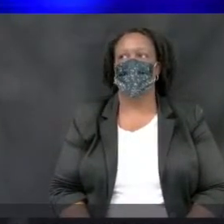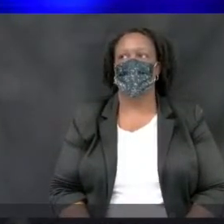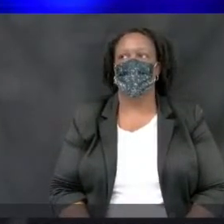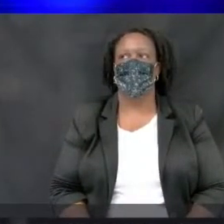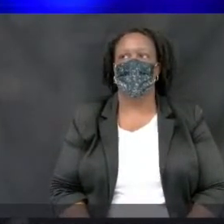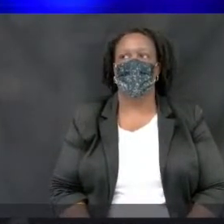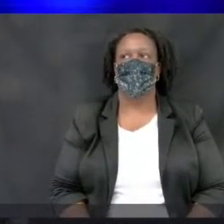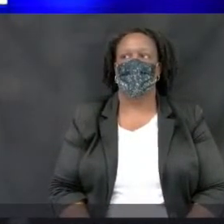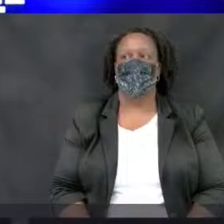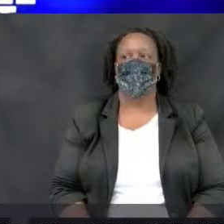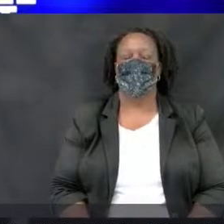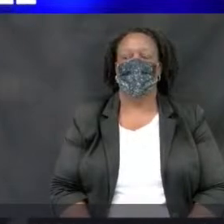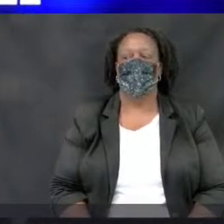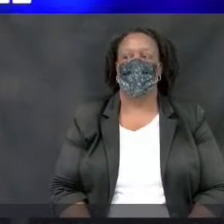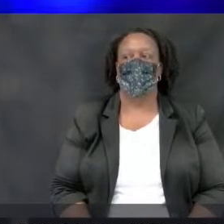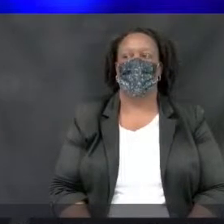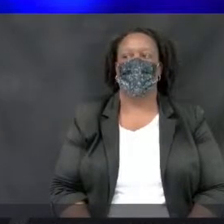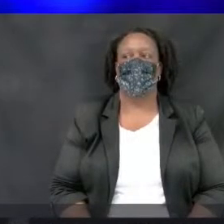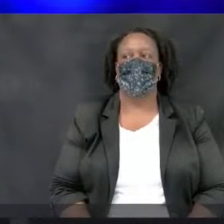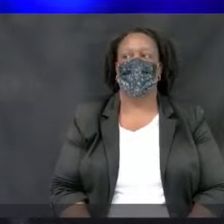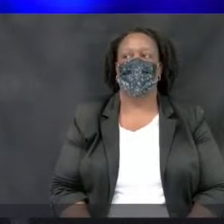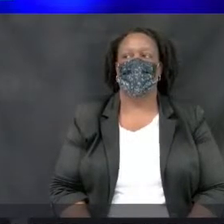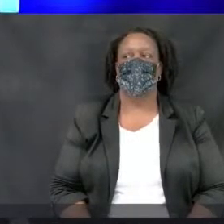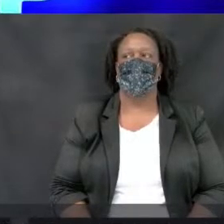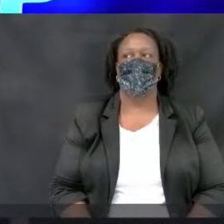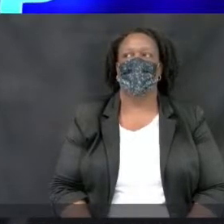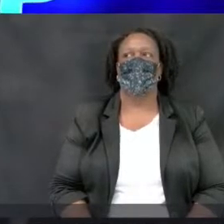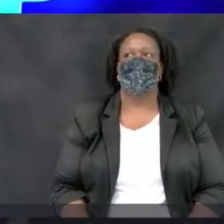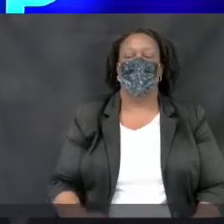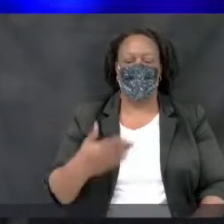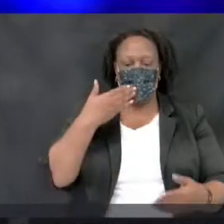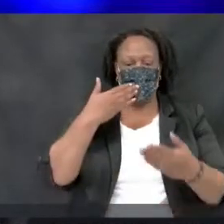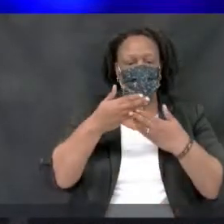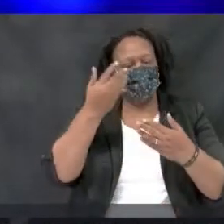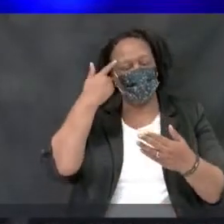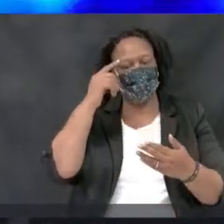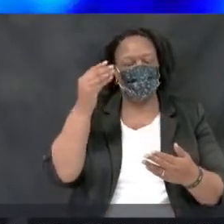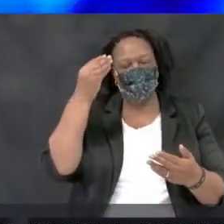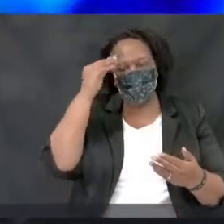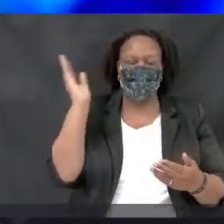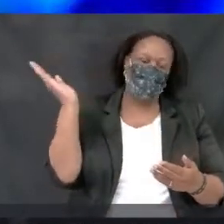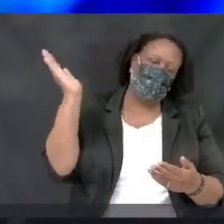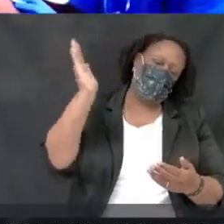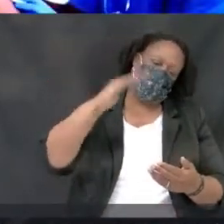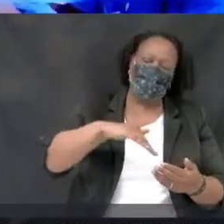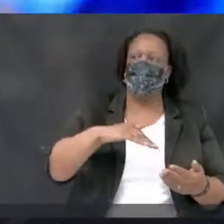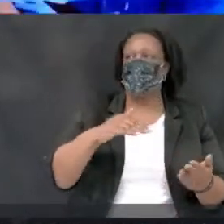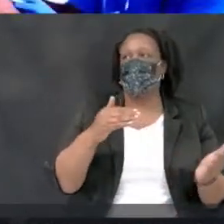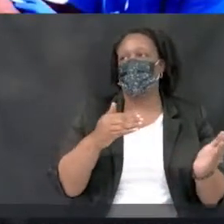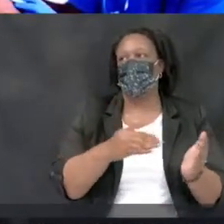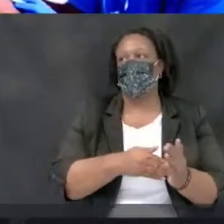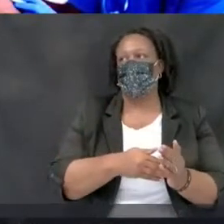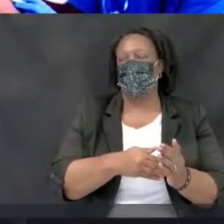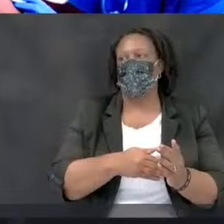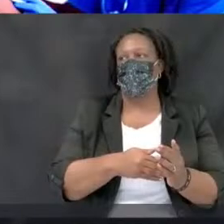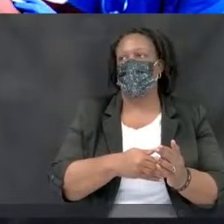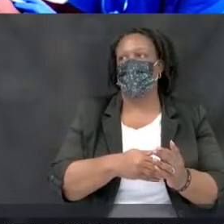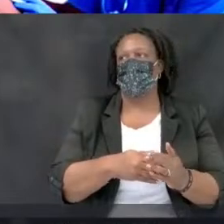Thank you, Lesroy, and it's good to have you back. I hope you brought the camel that you promised you would bring back for